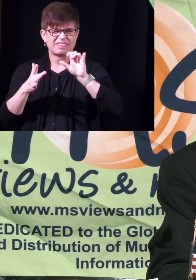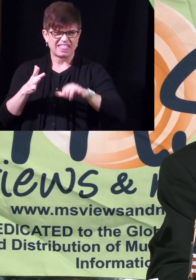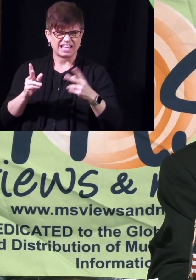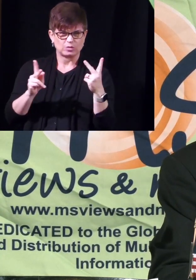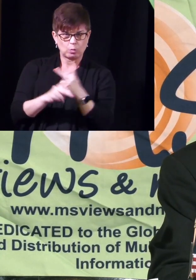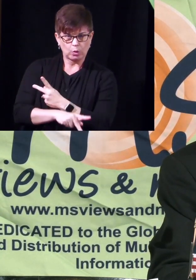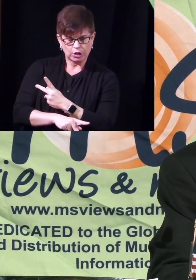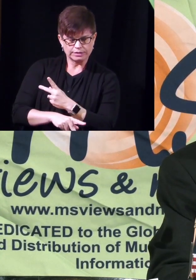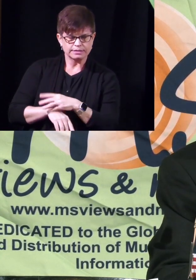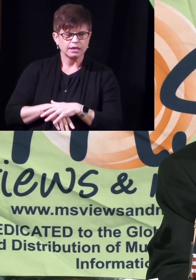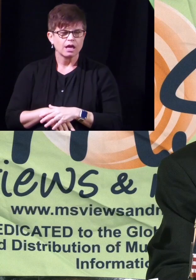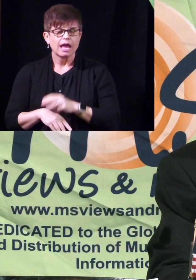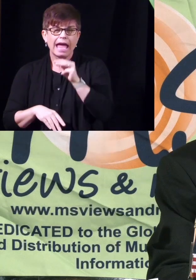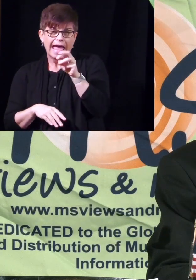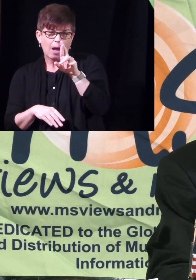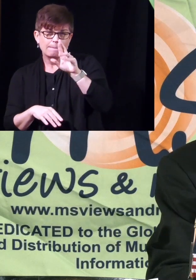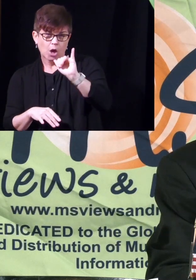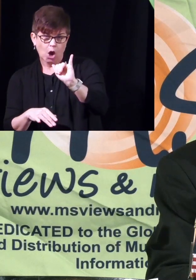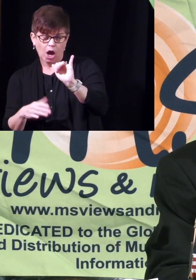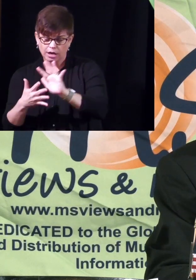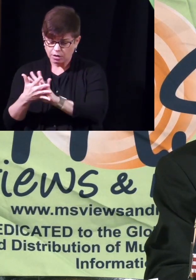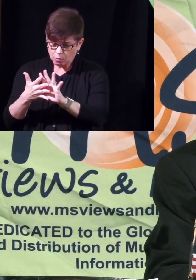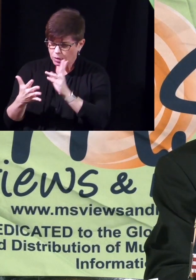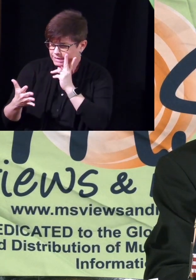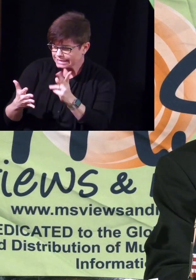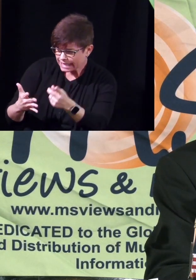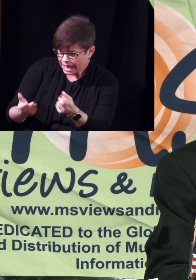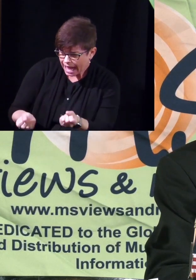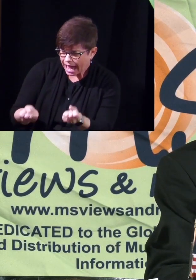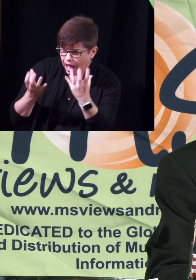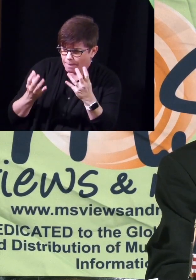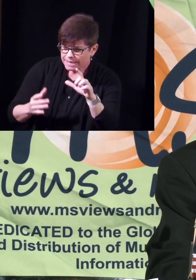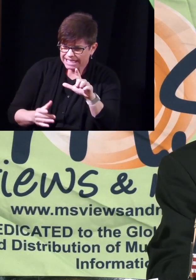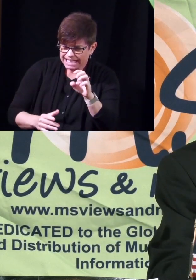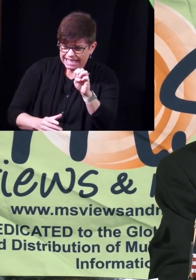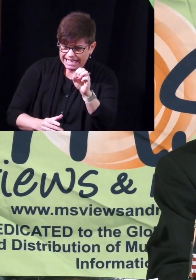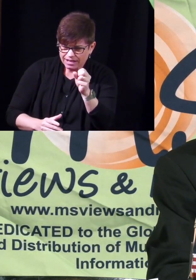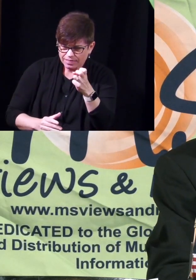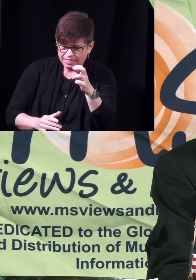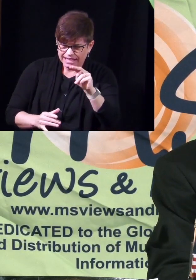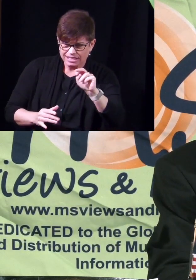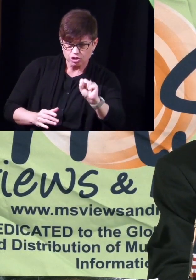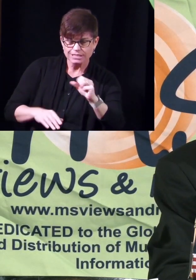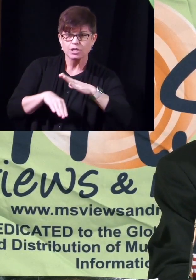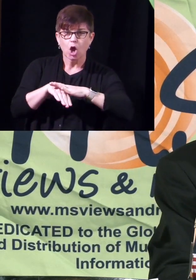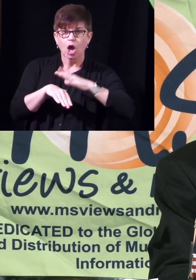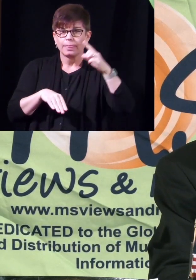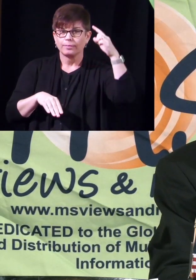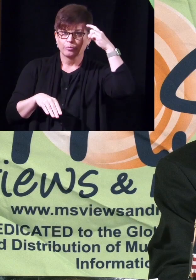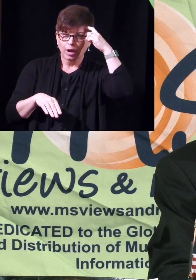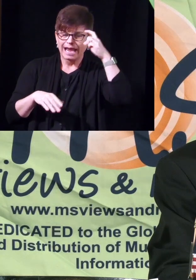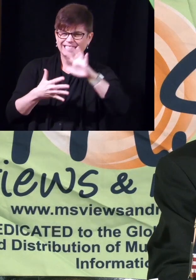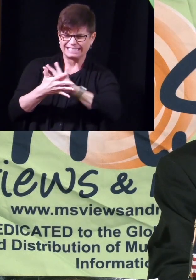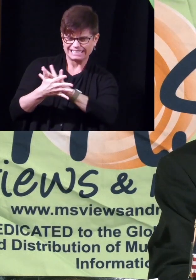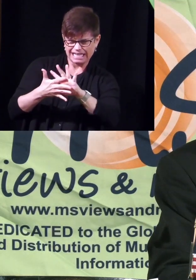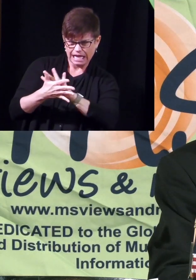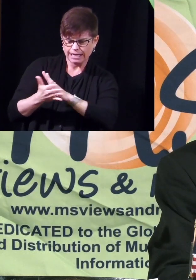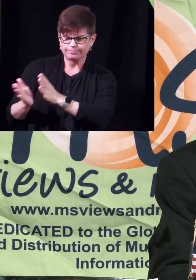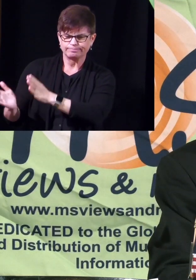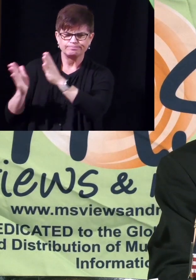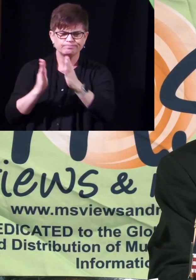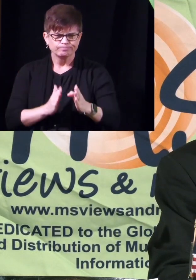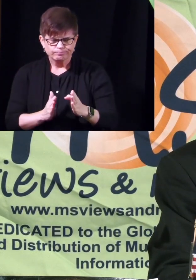neuritis. What does the MRI tell us? How many lesions are there on the scan? What is the interval between the first and second